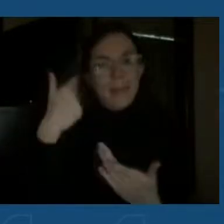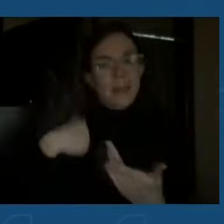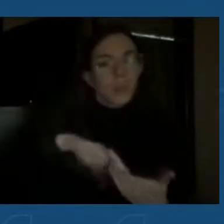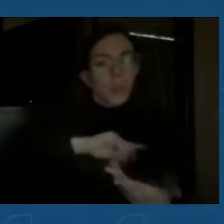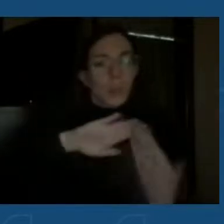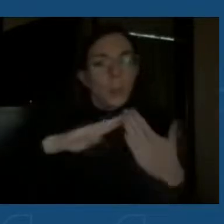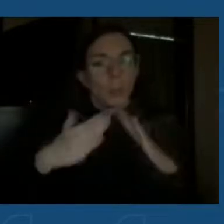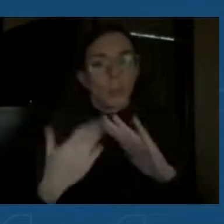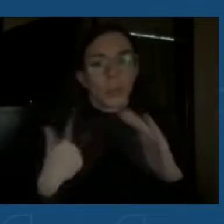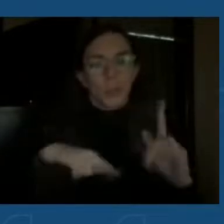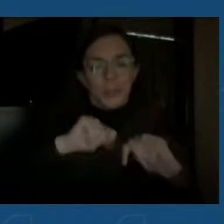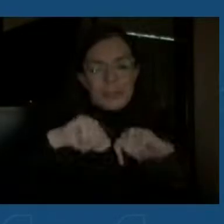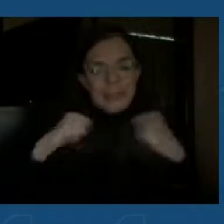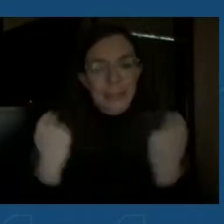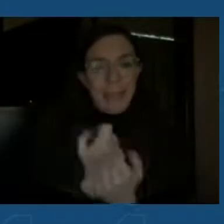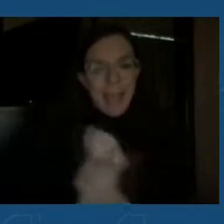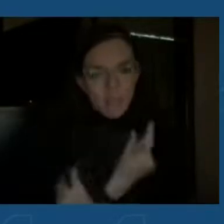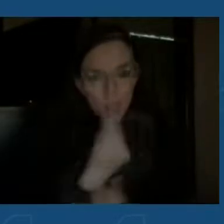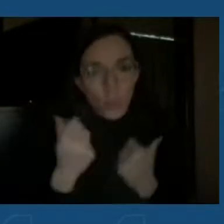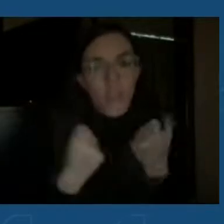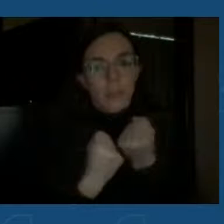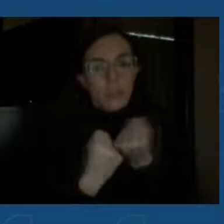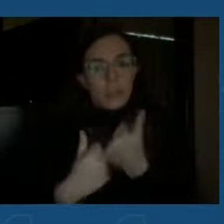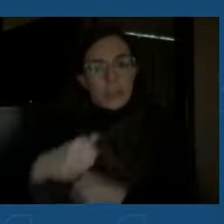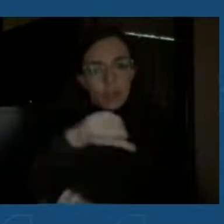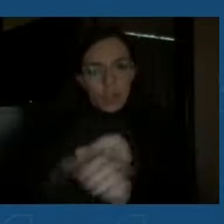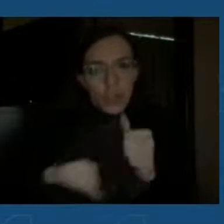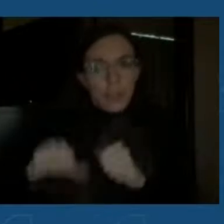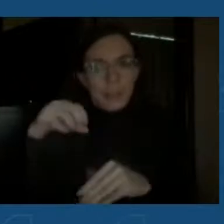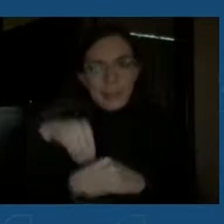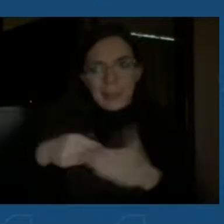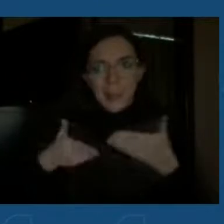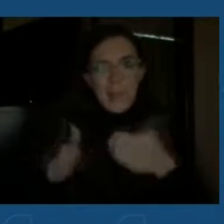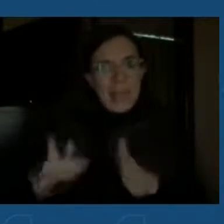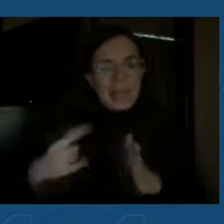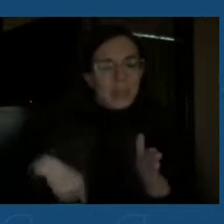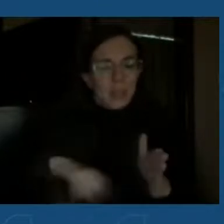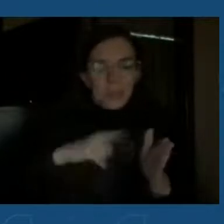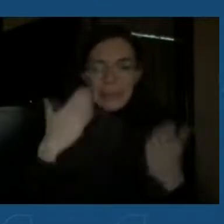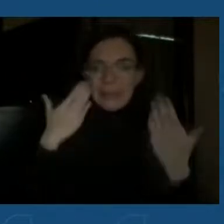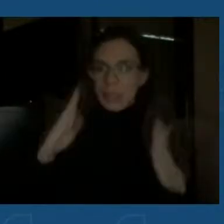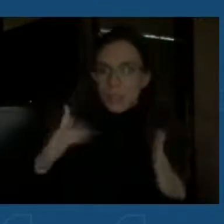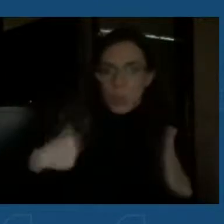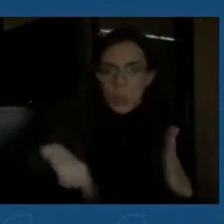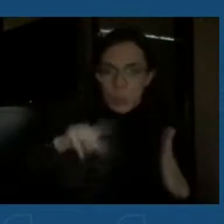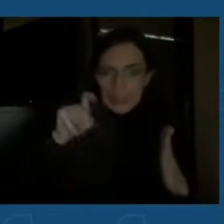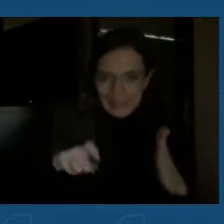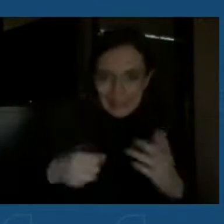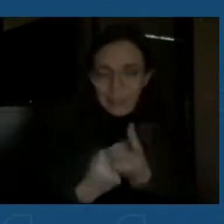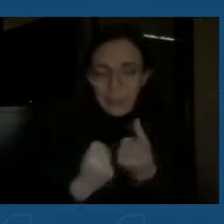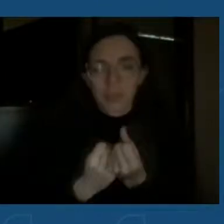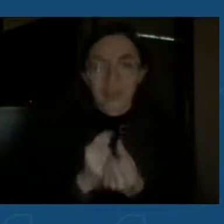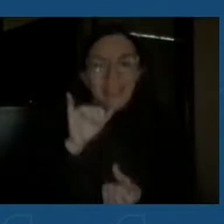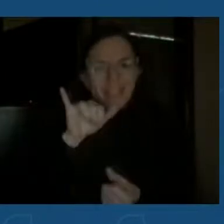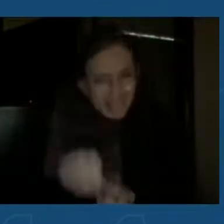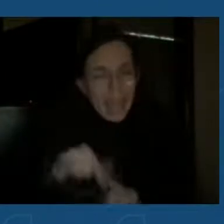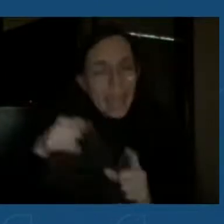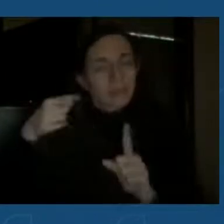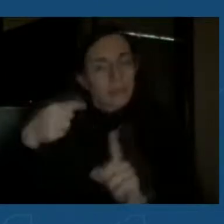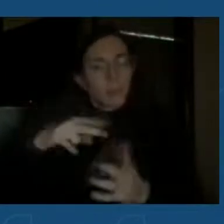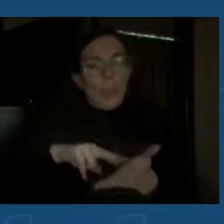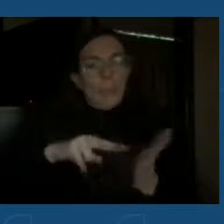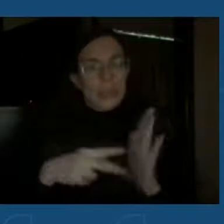everybody supported each other in ways that we didn't know we needed to be supported, which is pretty much what it means to work at Upstate. You